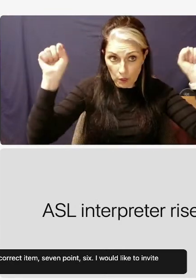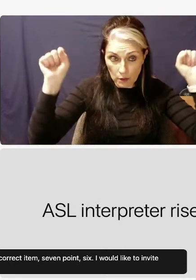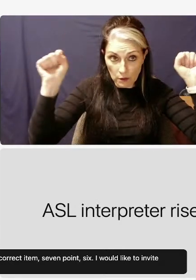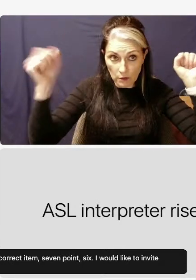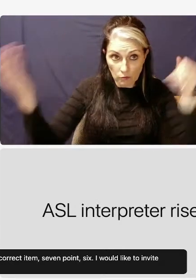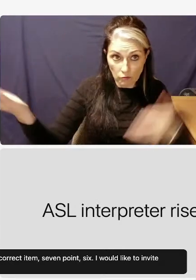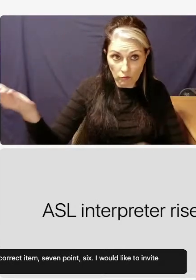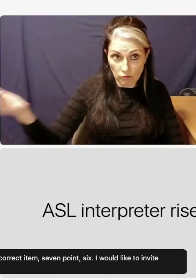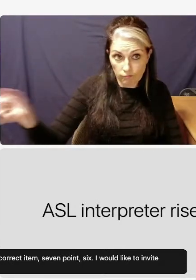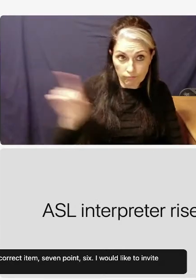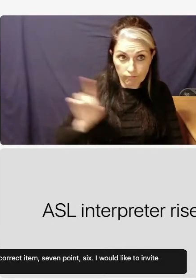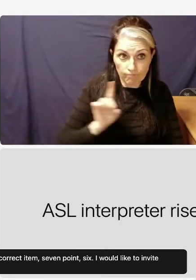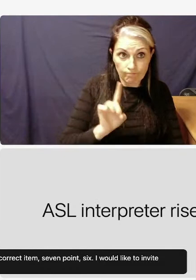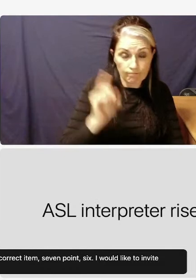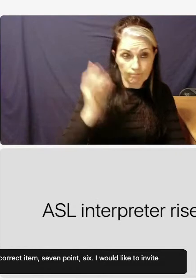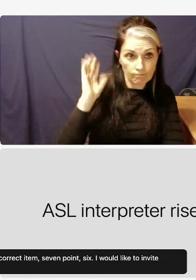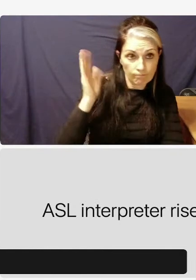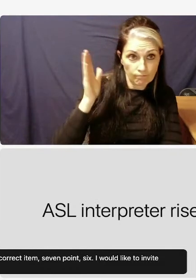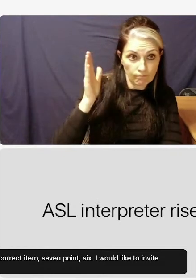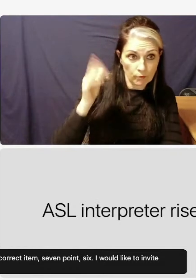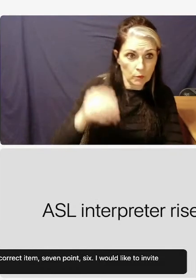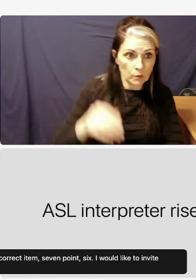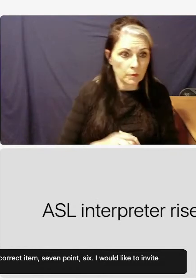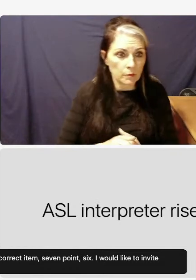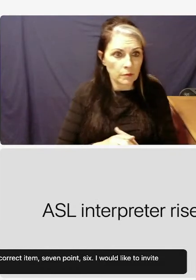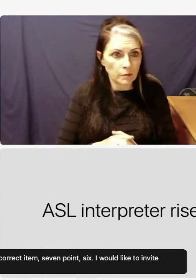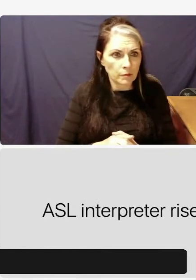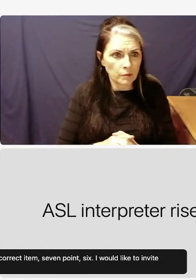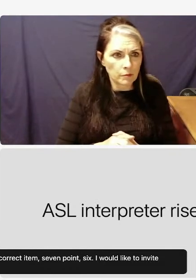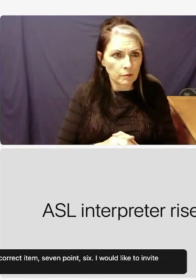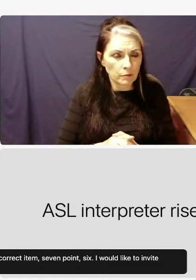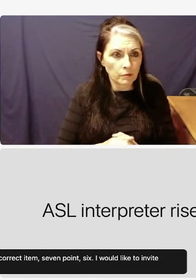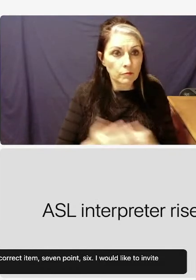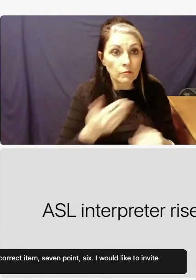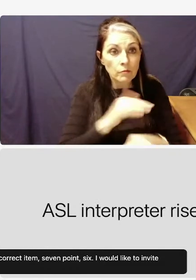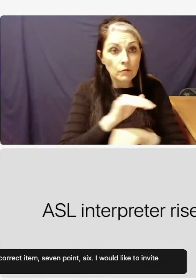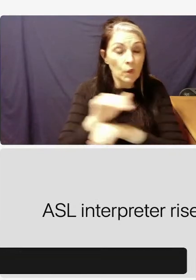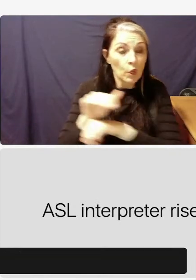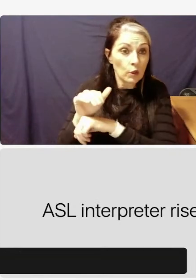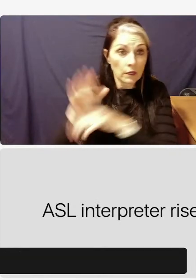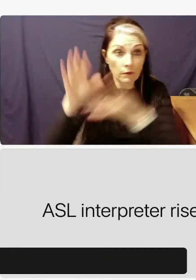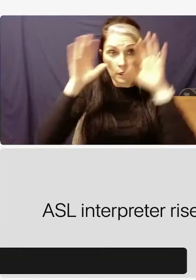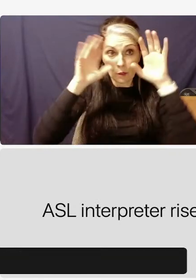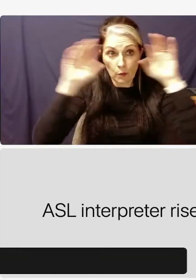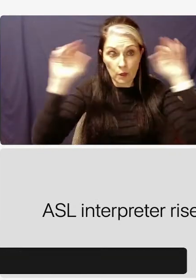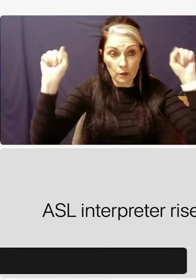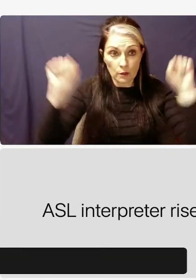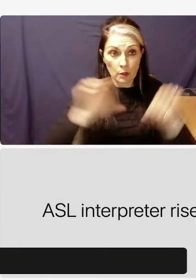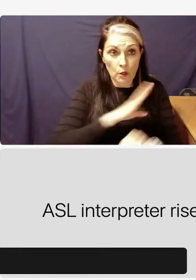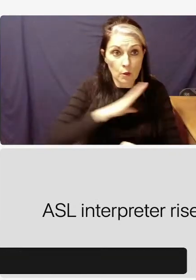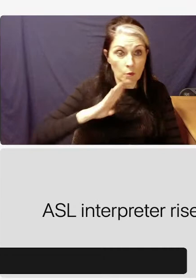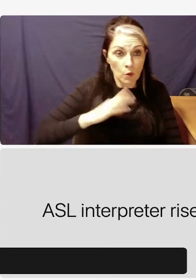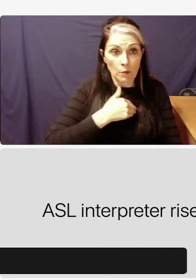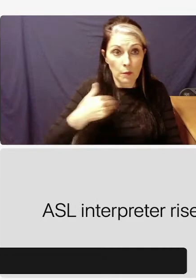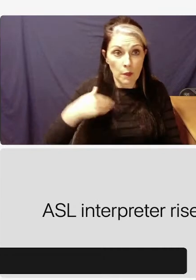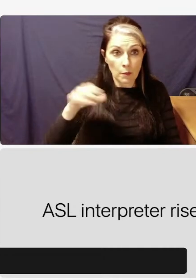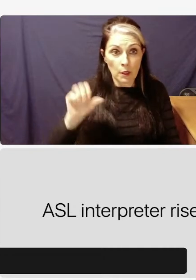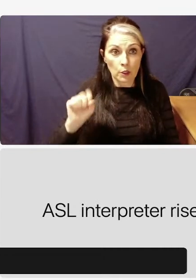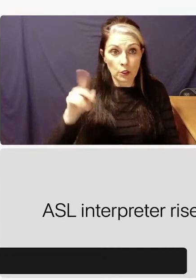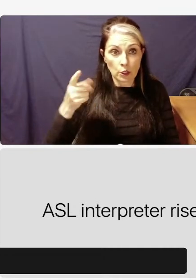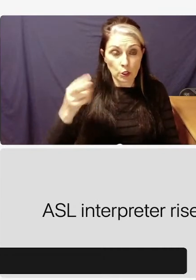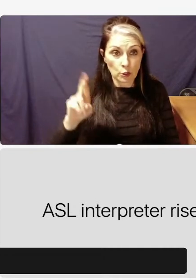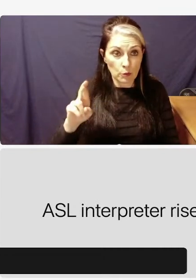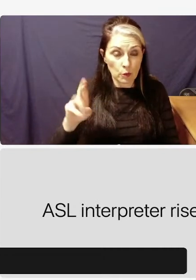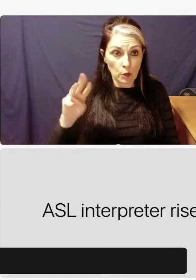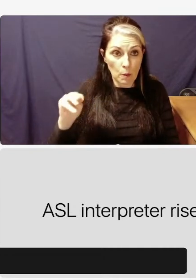present good evening president again board members superintendent dr miranda a member